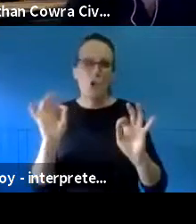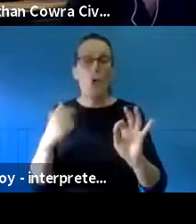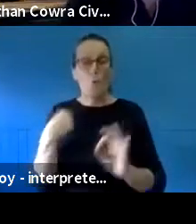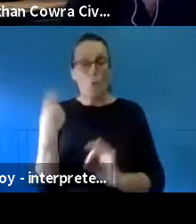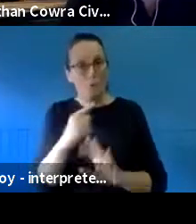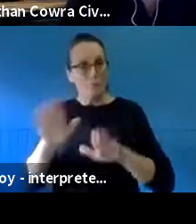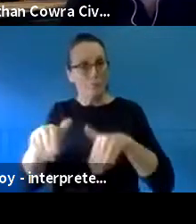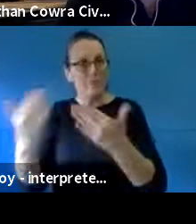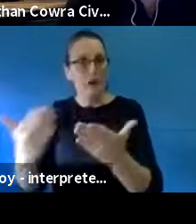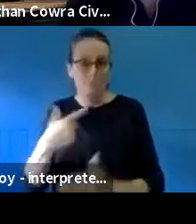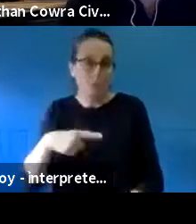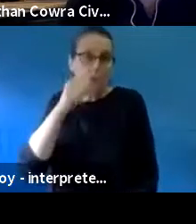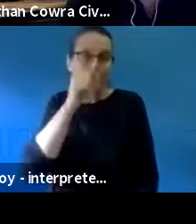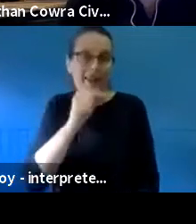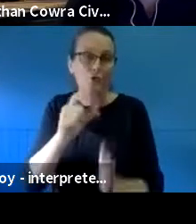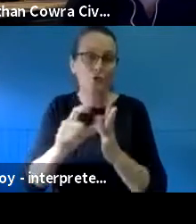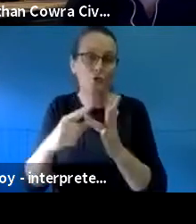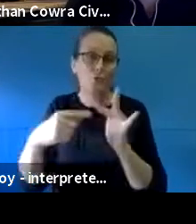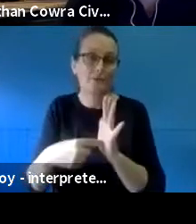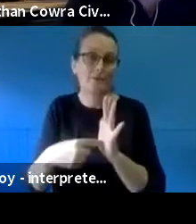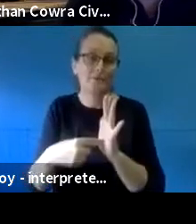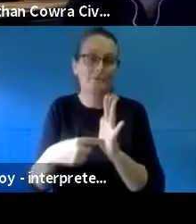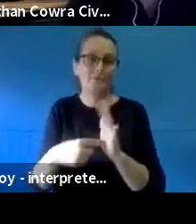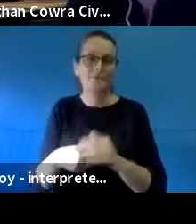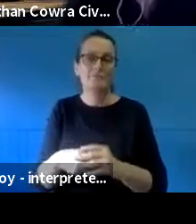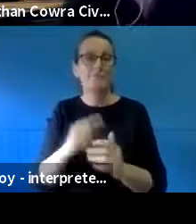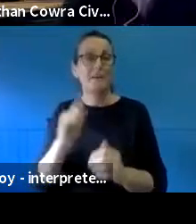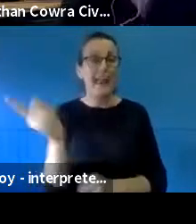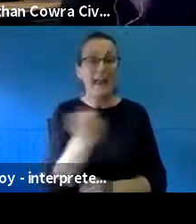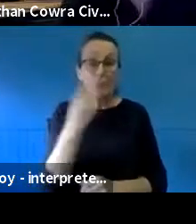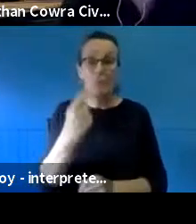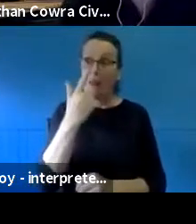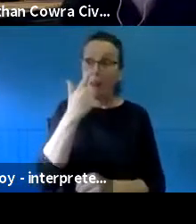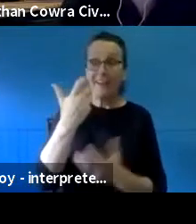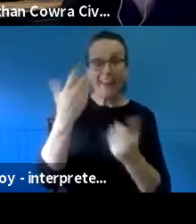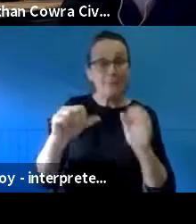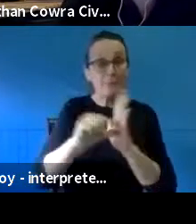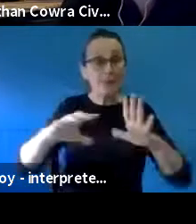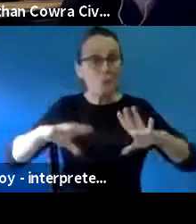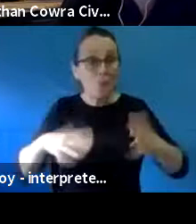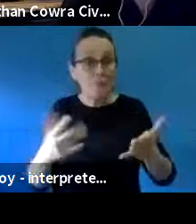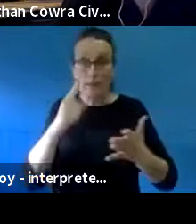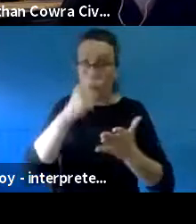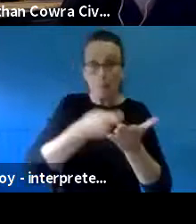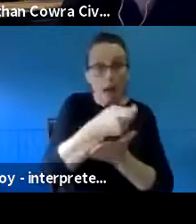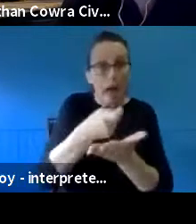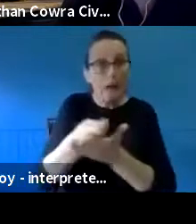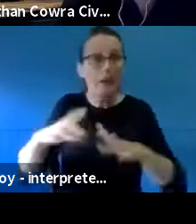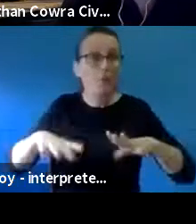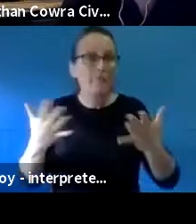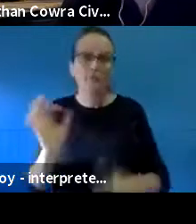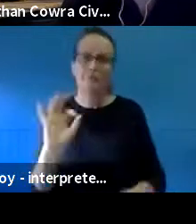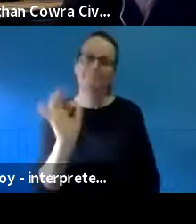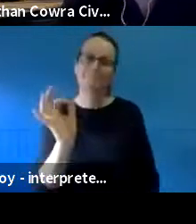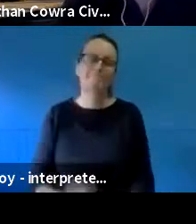do it. But it's not necessarily a model that everybody else can, you know, can duplicate.